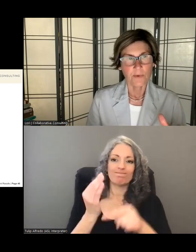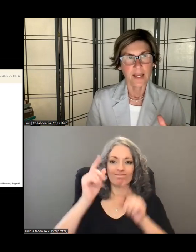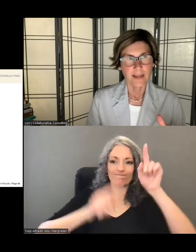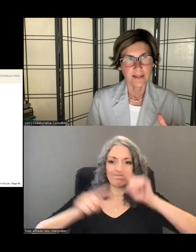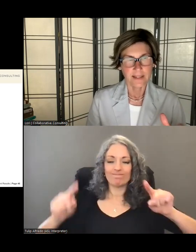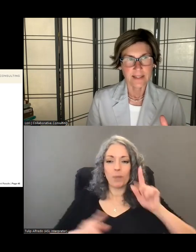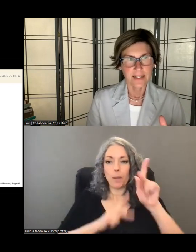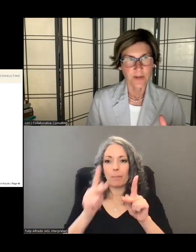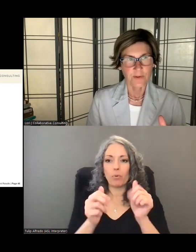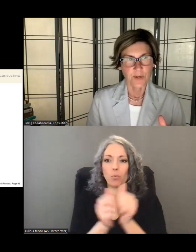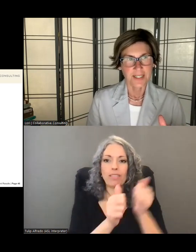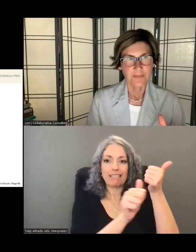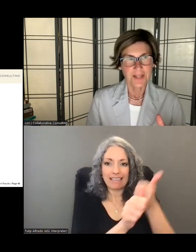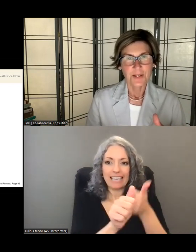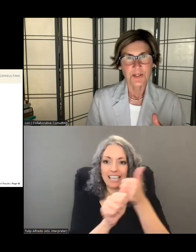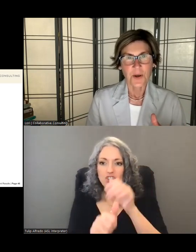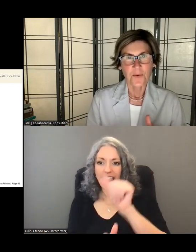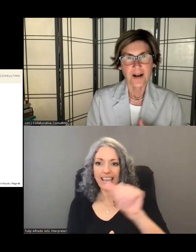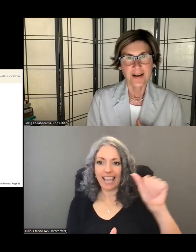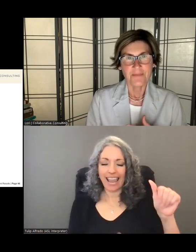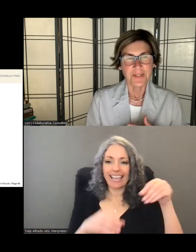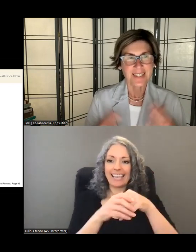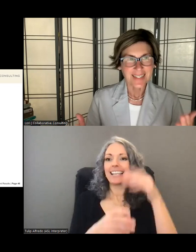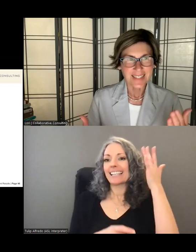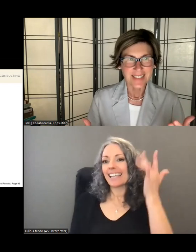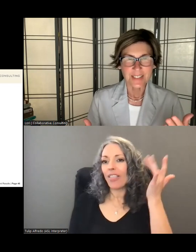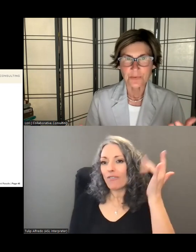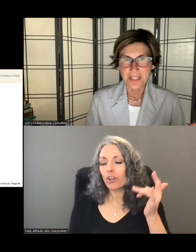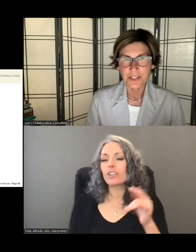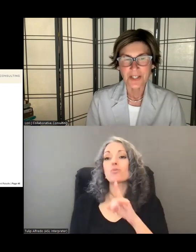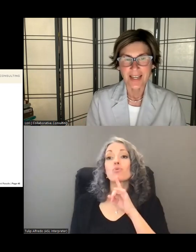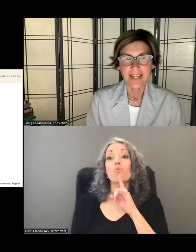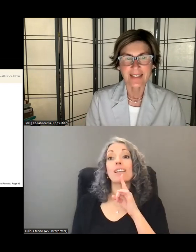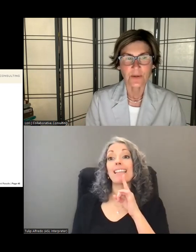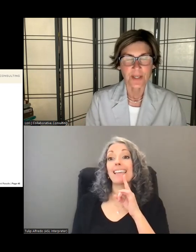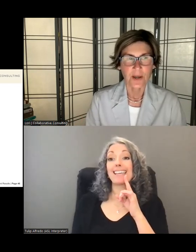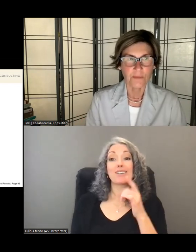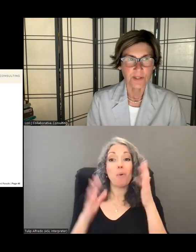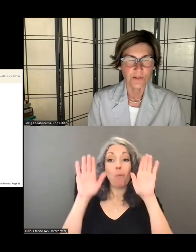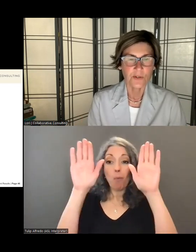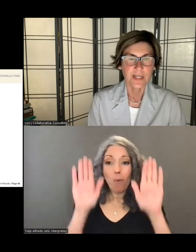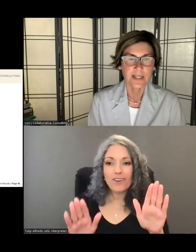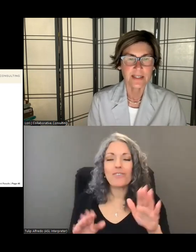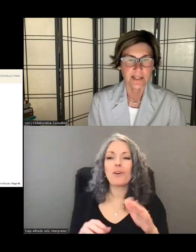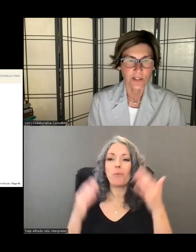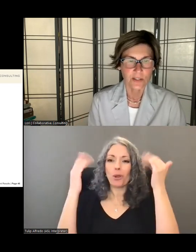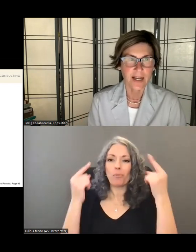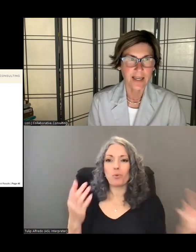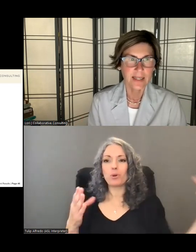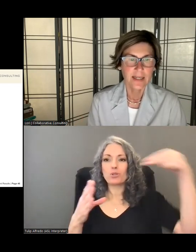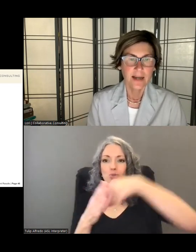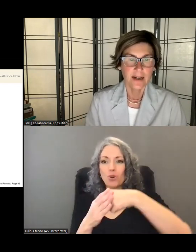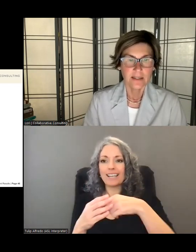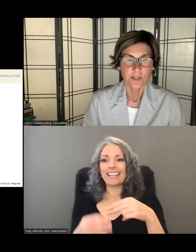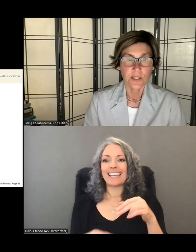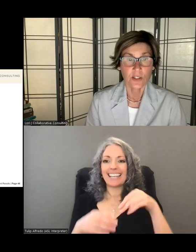every AAA in the state of California. So the synthesis is rich, and we hope that you'll join us in